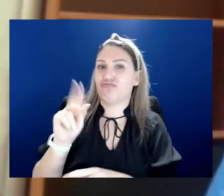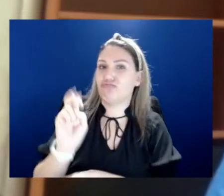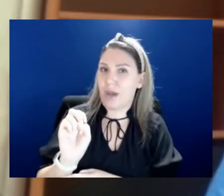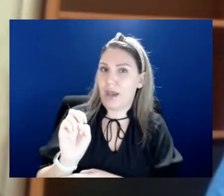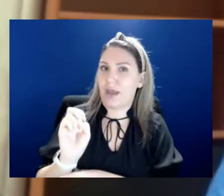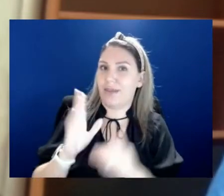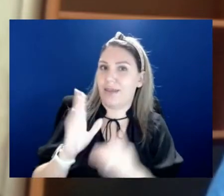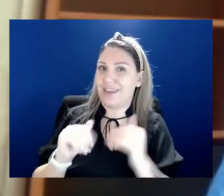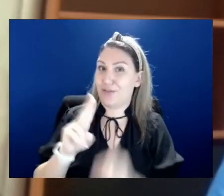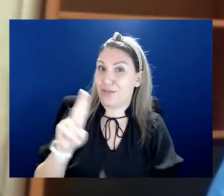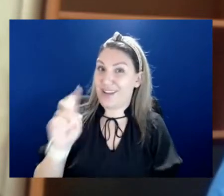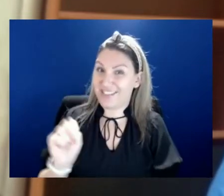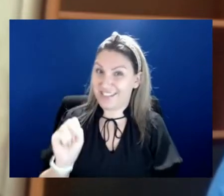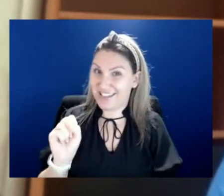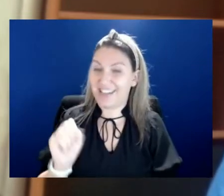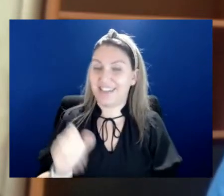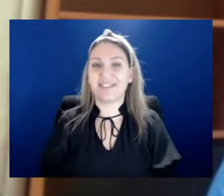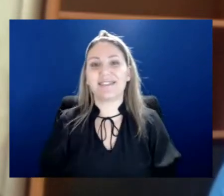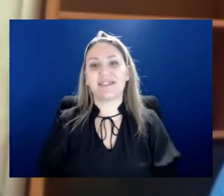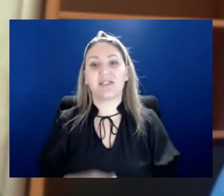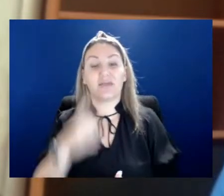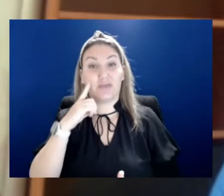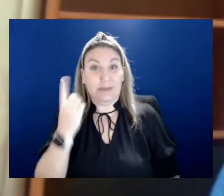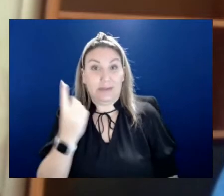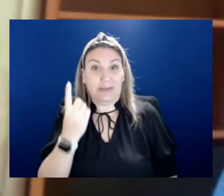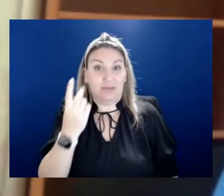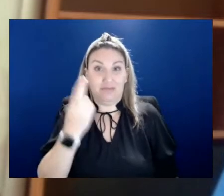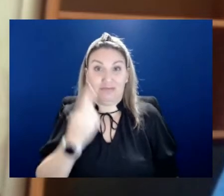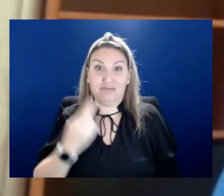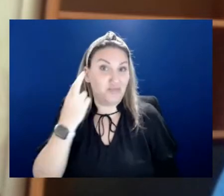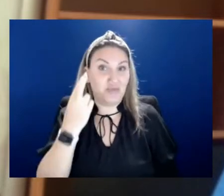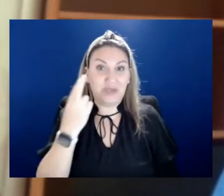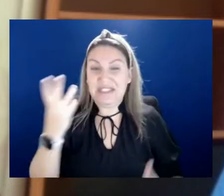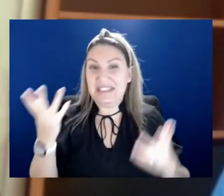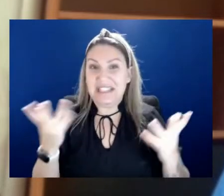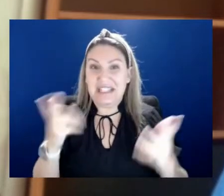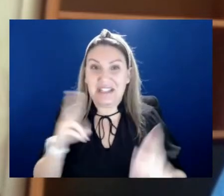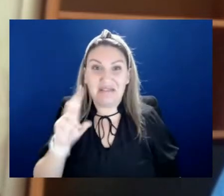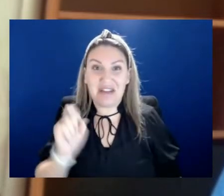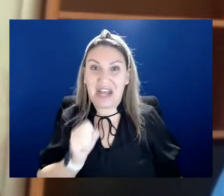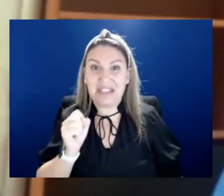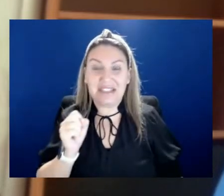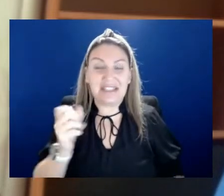United States. For some reason, we've entered this era of